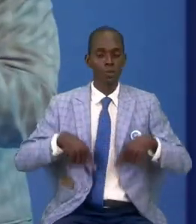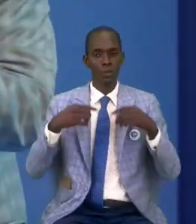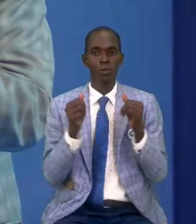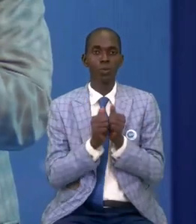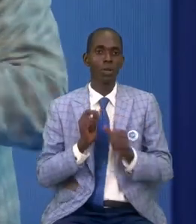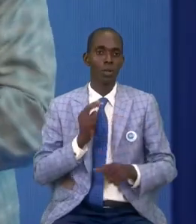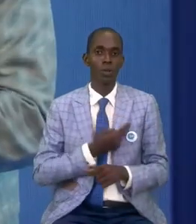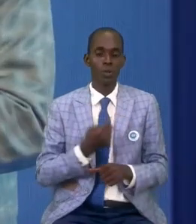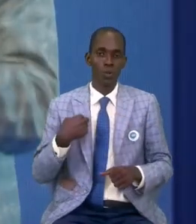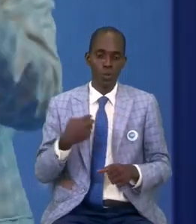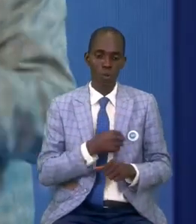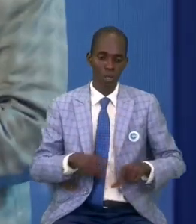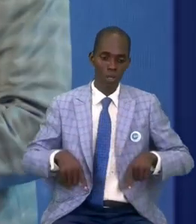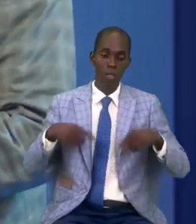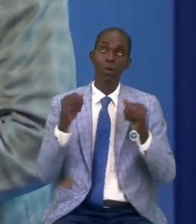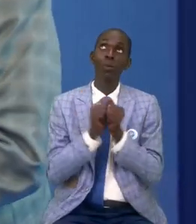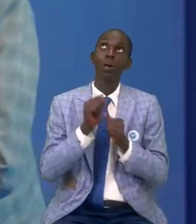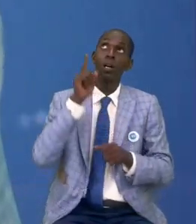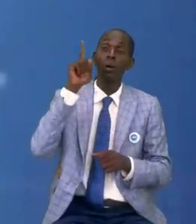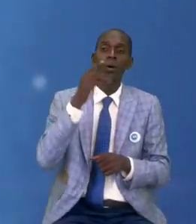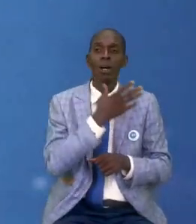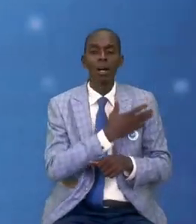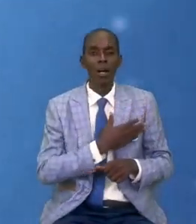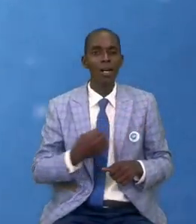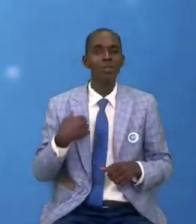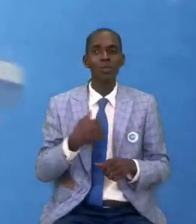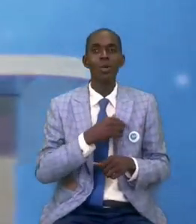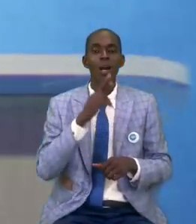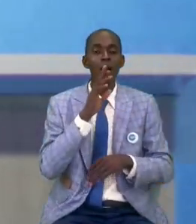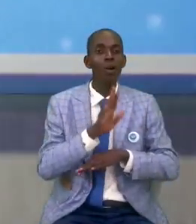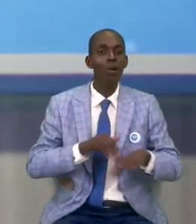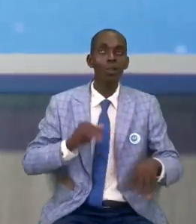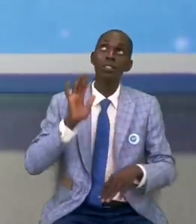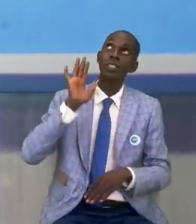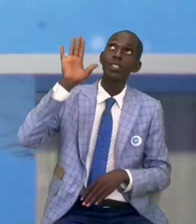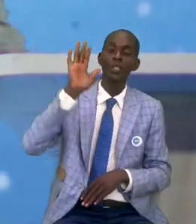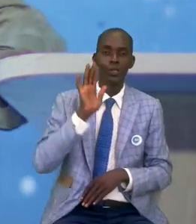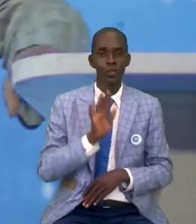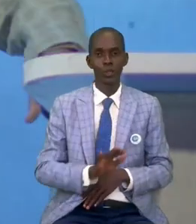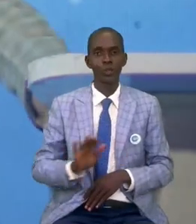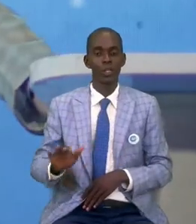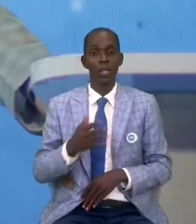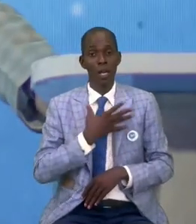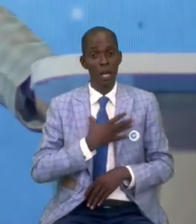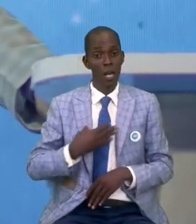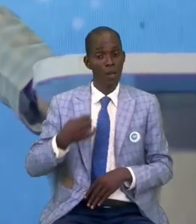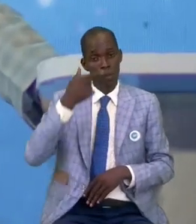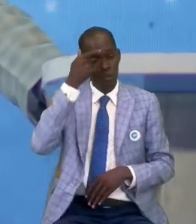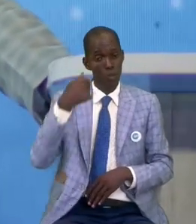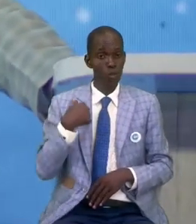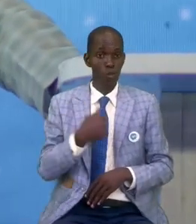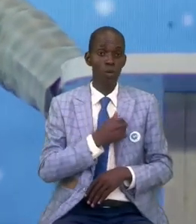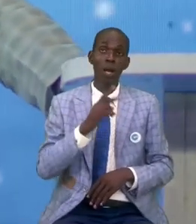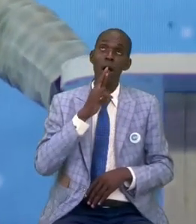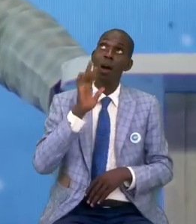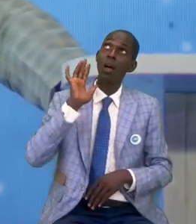his children. And because we're his children, he says, we are for signs and for